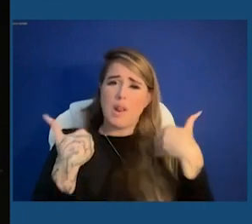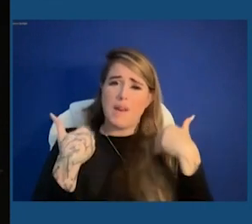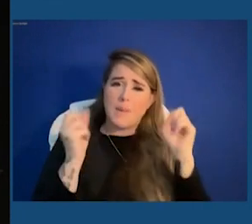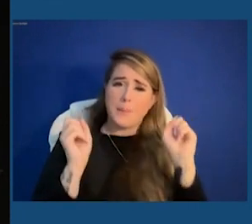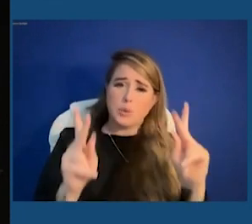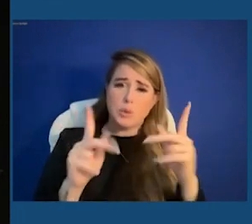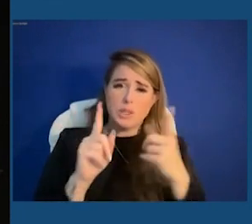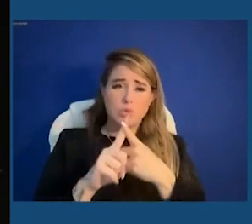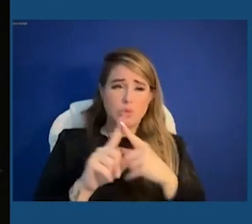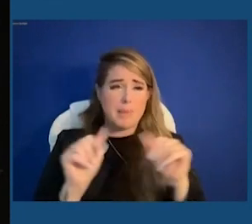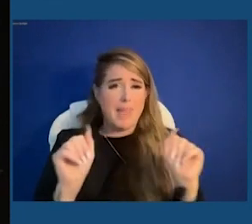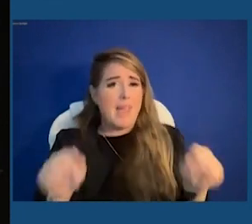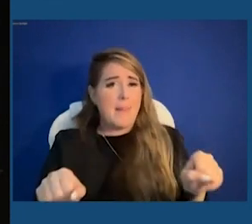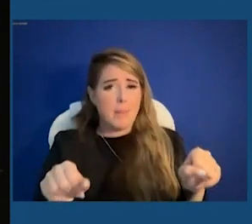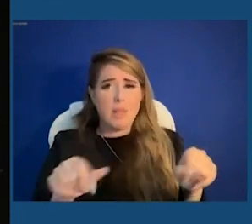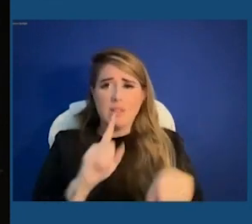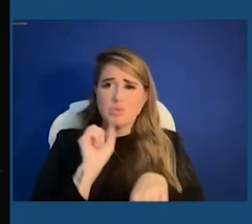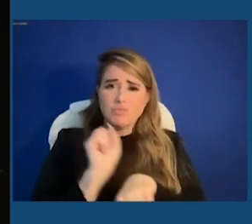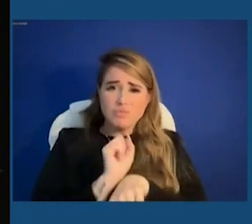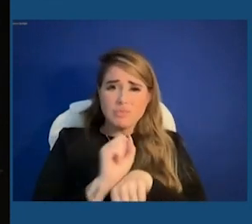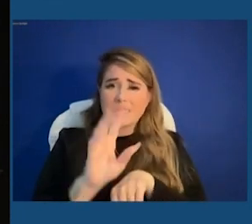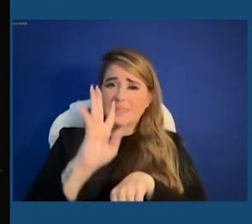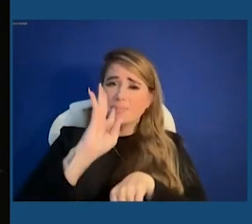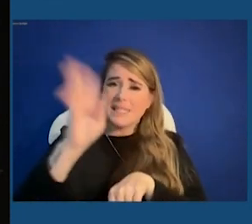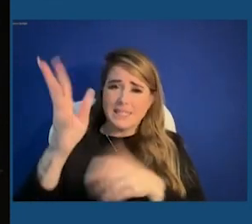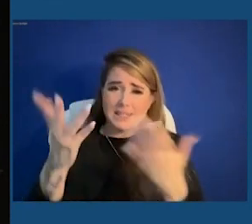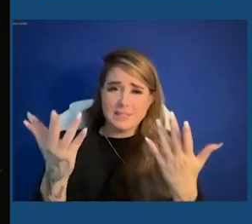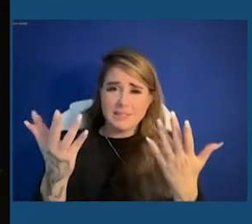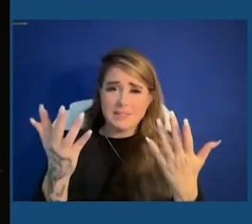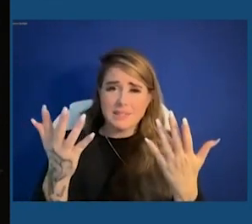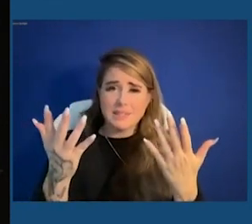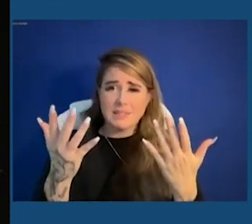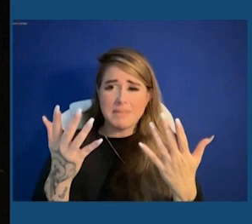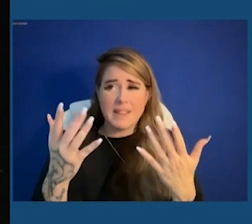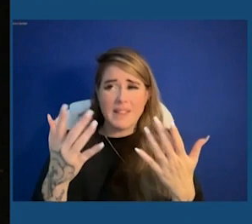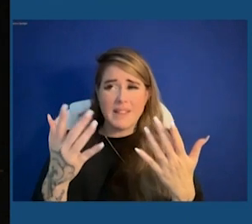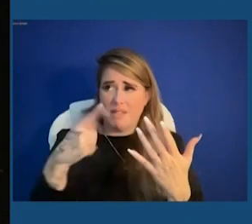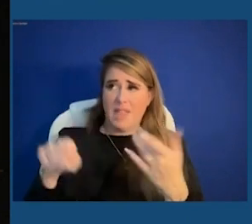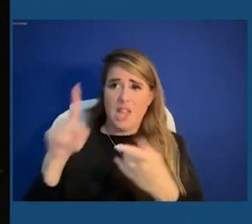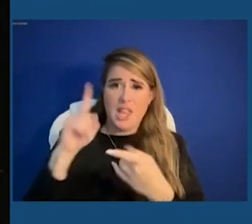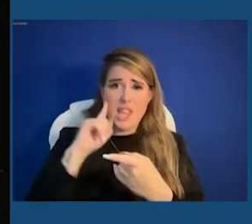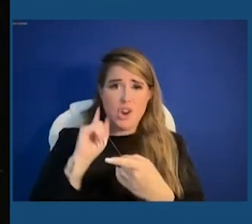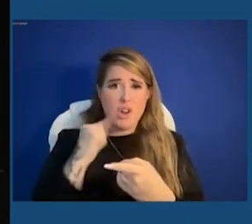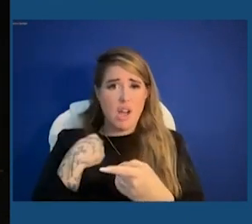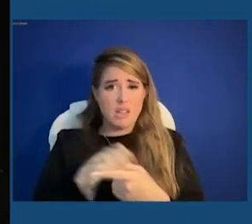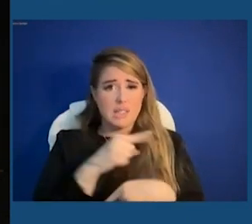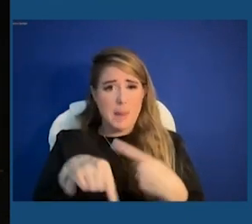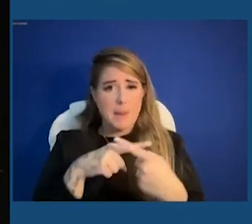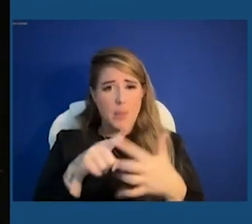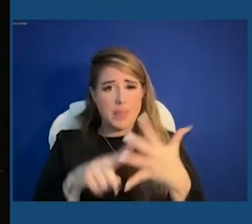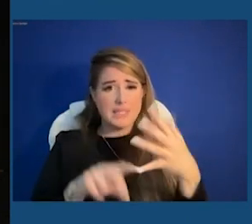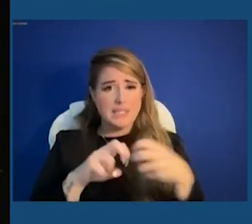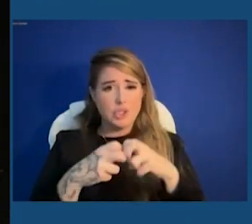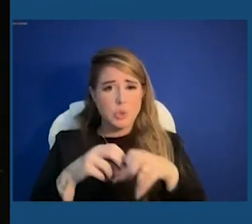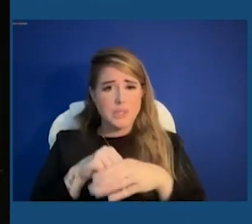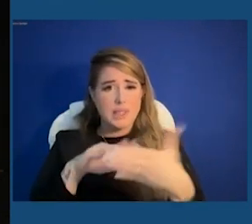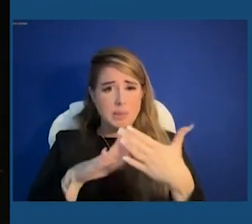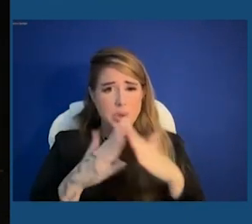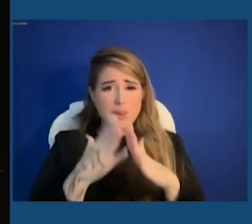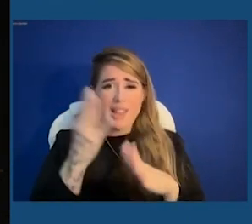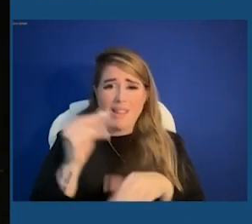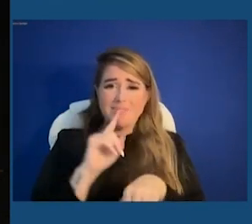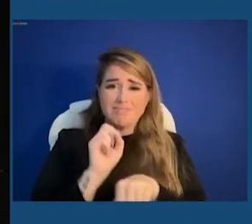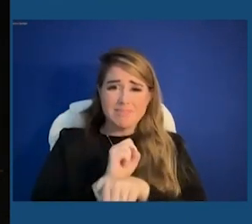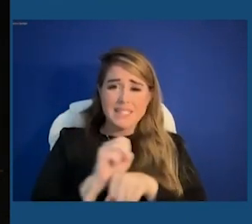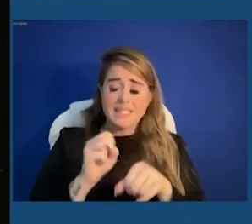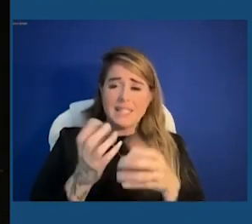be able to speak, be heard about these issues that's happening in our community, and gain